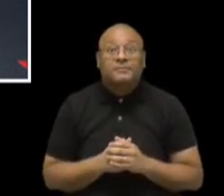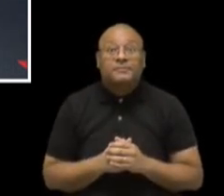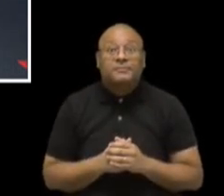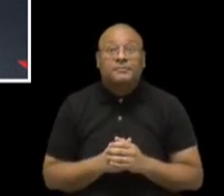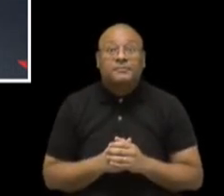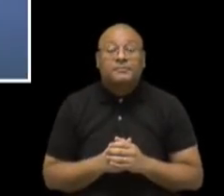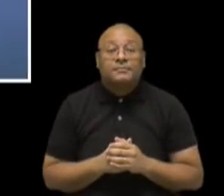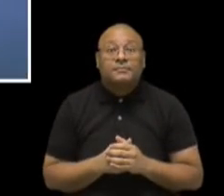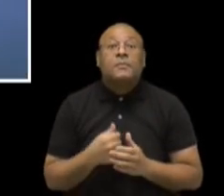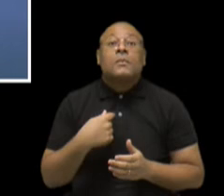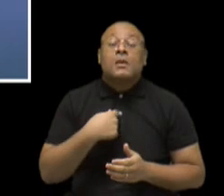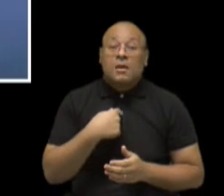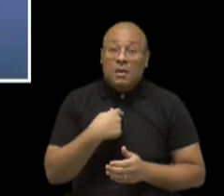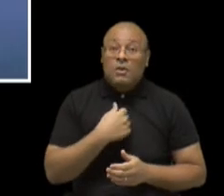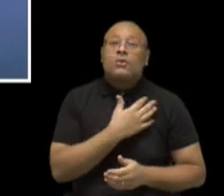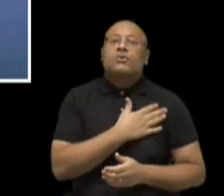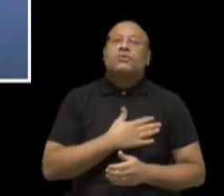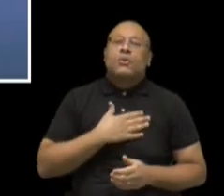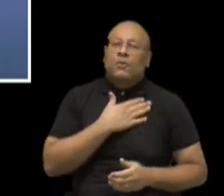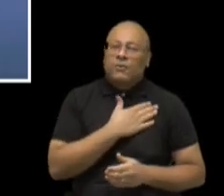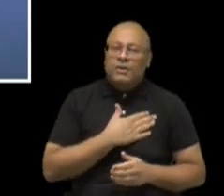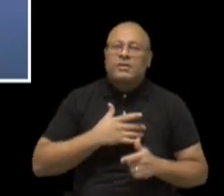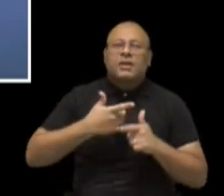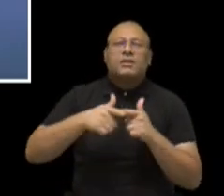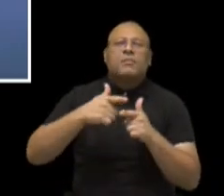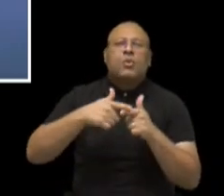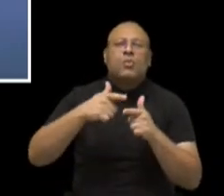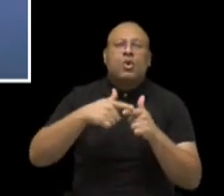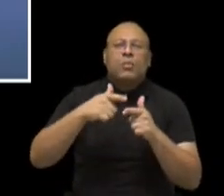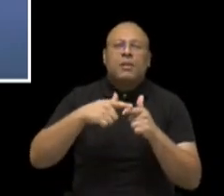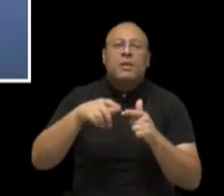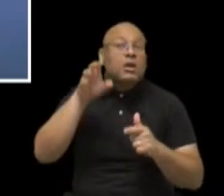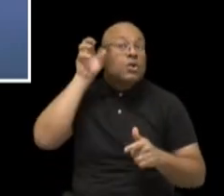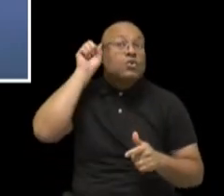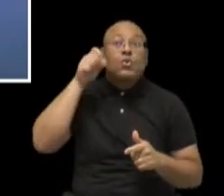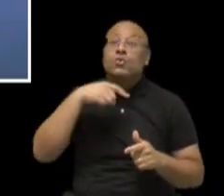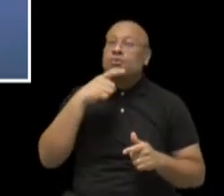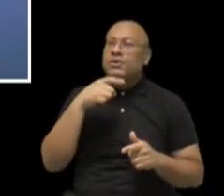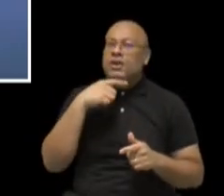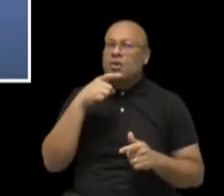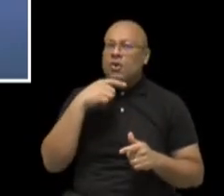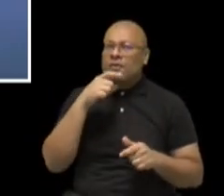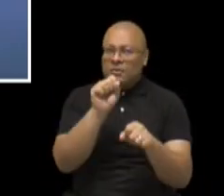I'm good. We're having just a little bit of trouble because I can't listen to you, but in a bit